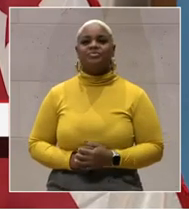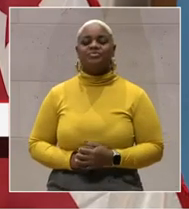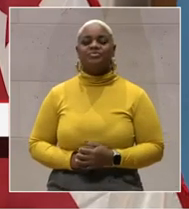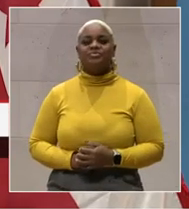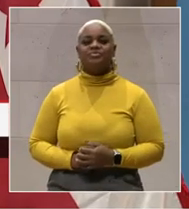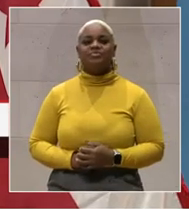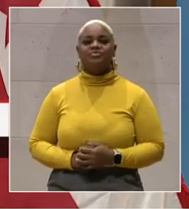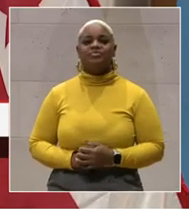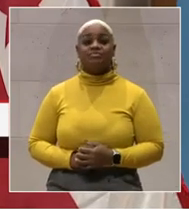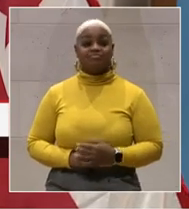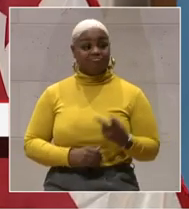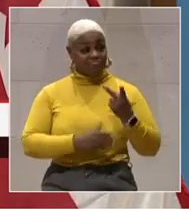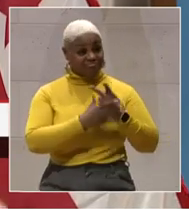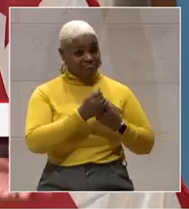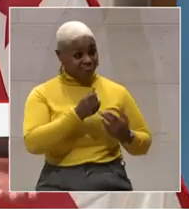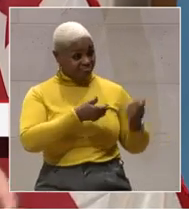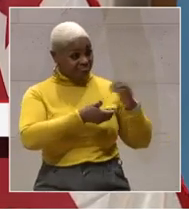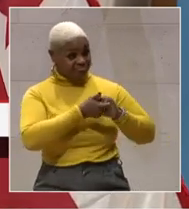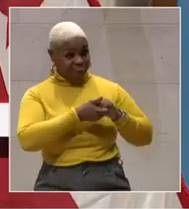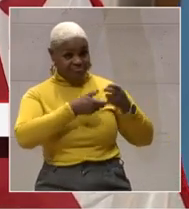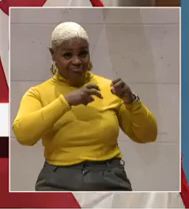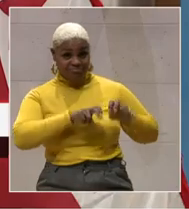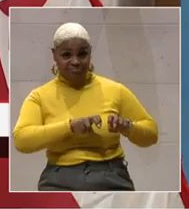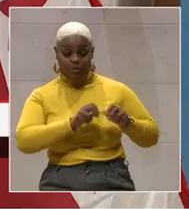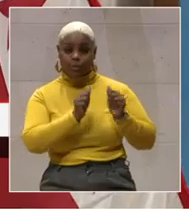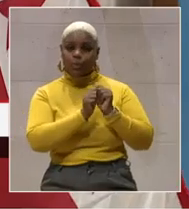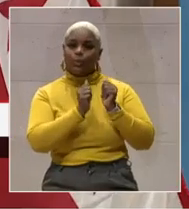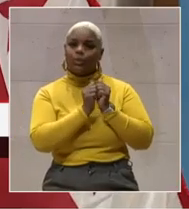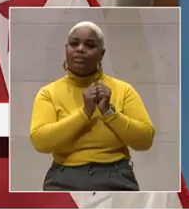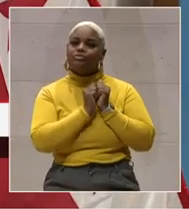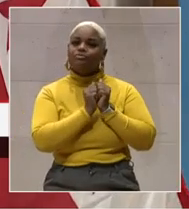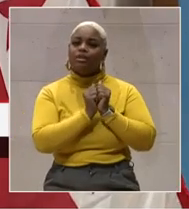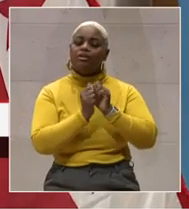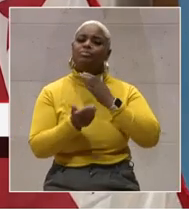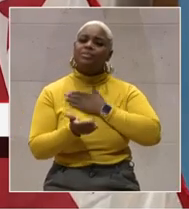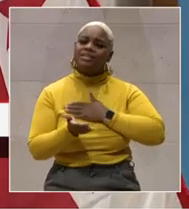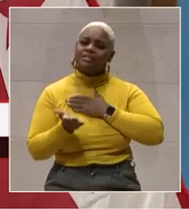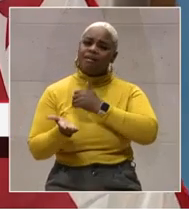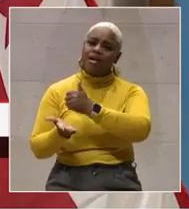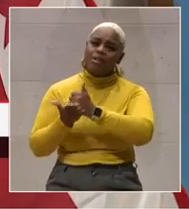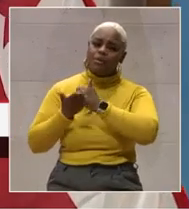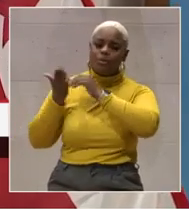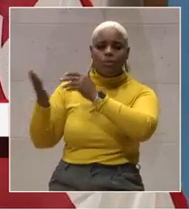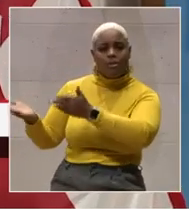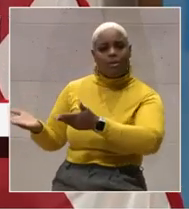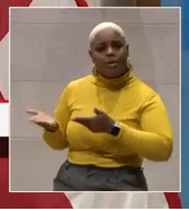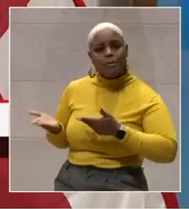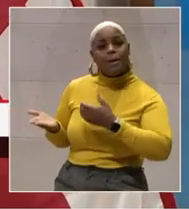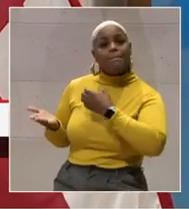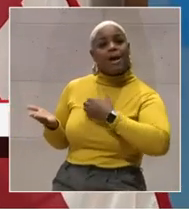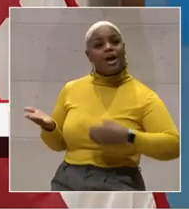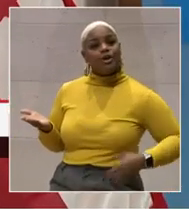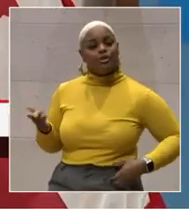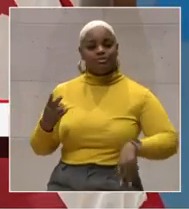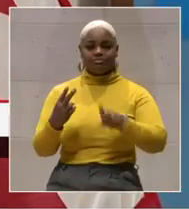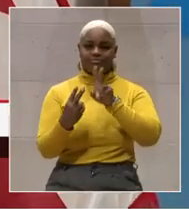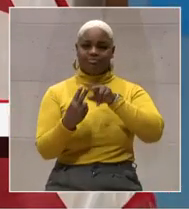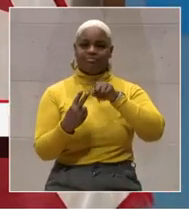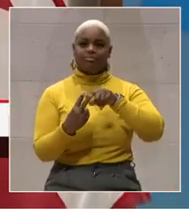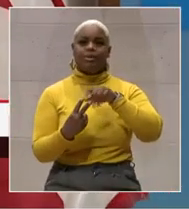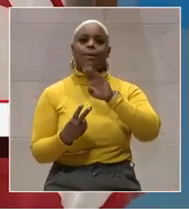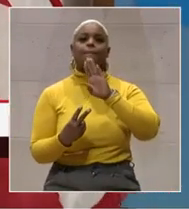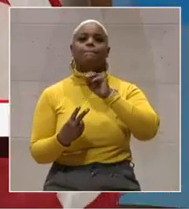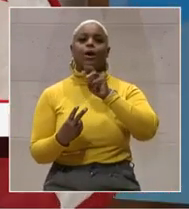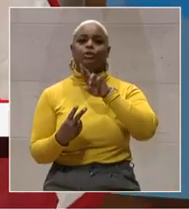So please join me in welcoming Mayor Bowser and Mayor Shepard to tell us more about the